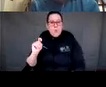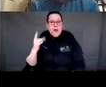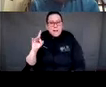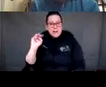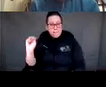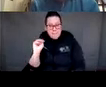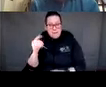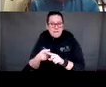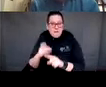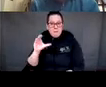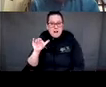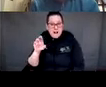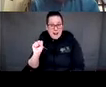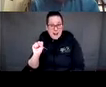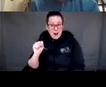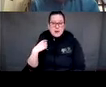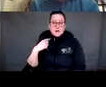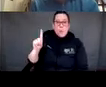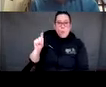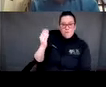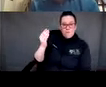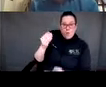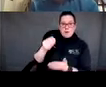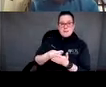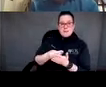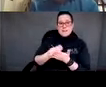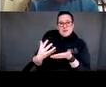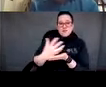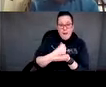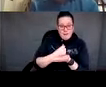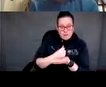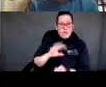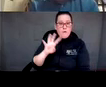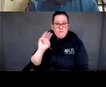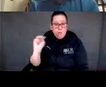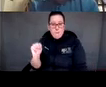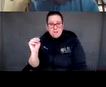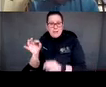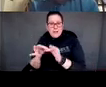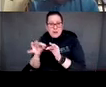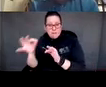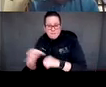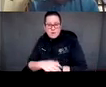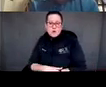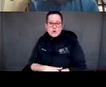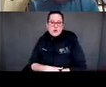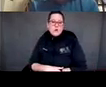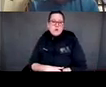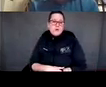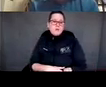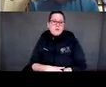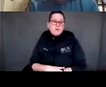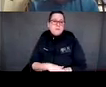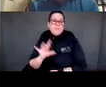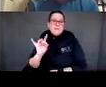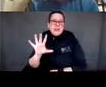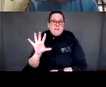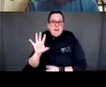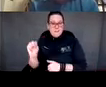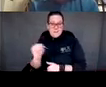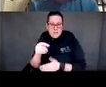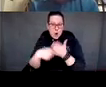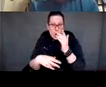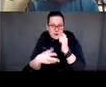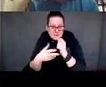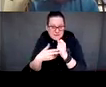we recorded $114 million as revenue, $4 million was still deferred. The cost savings line of $85 million, and then all